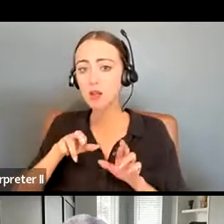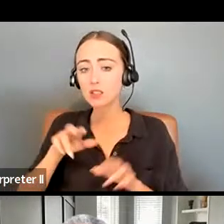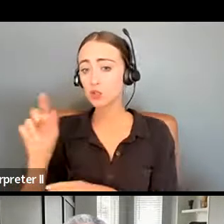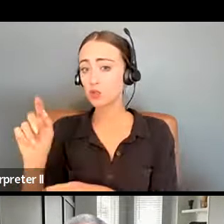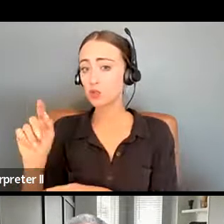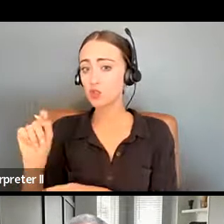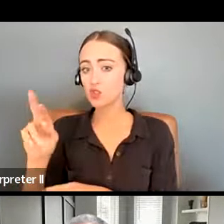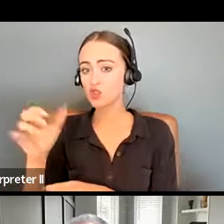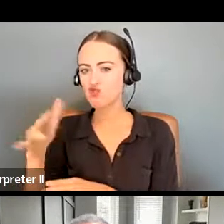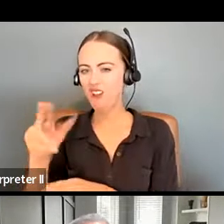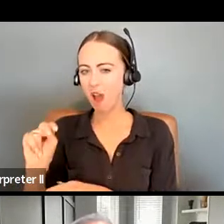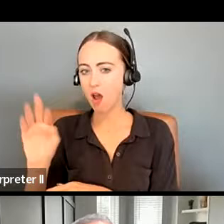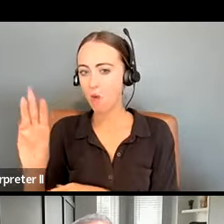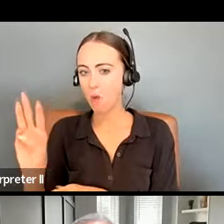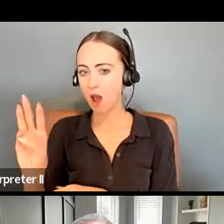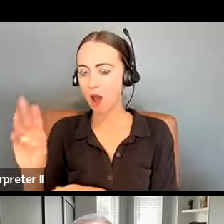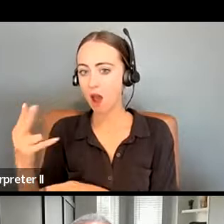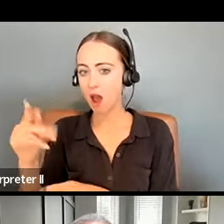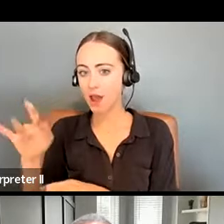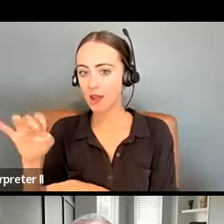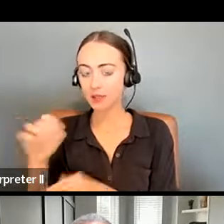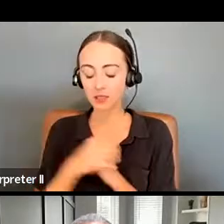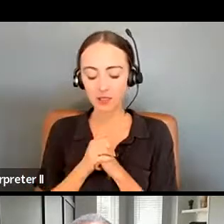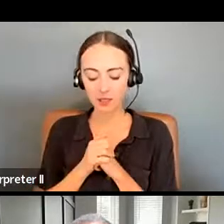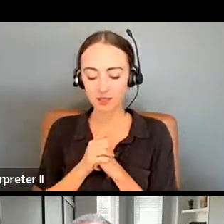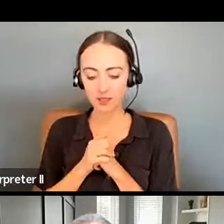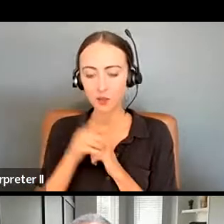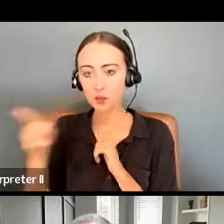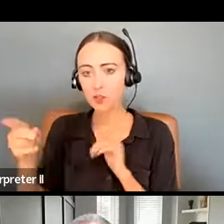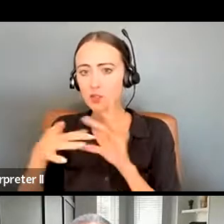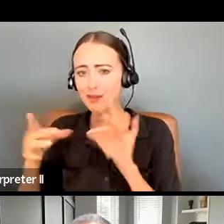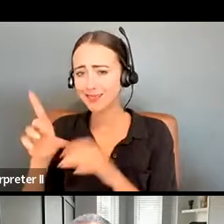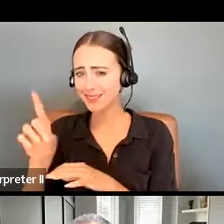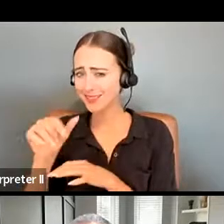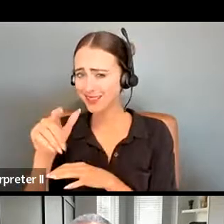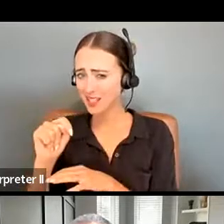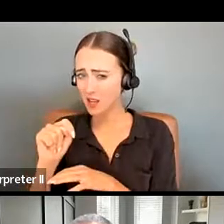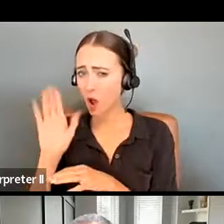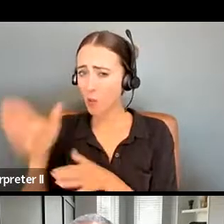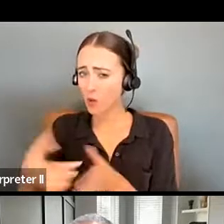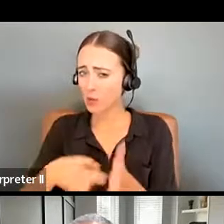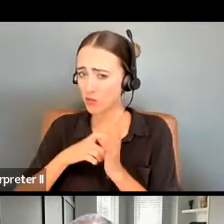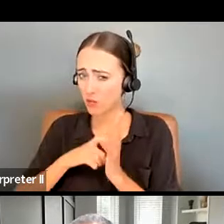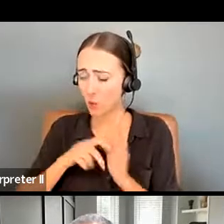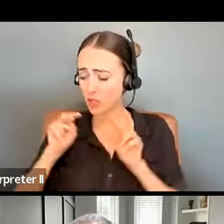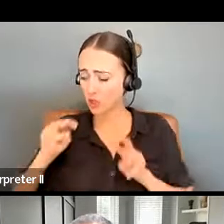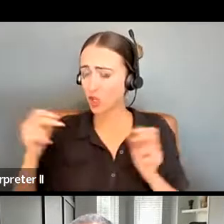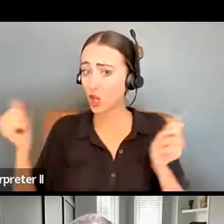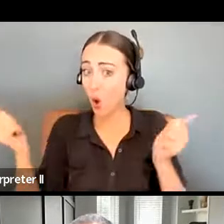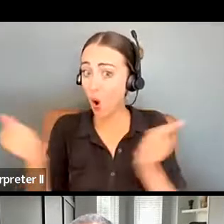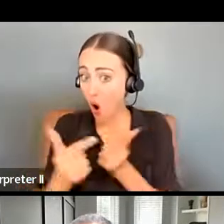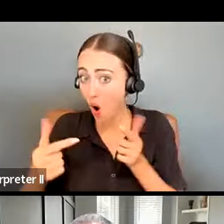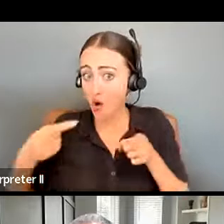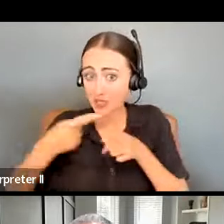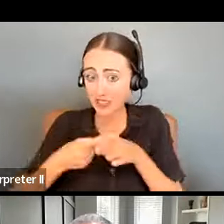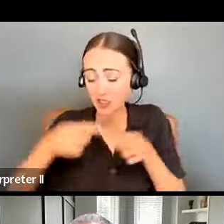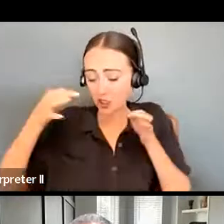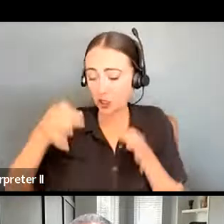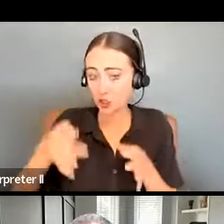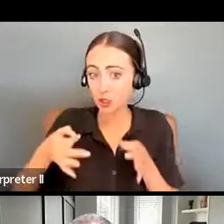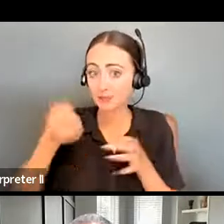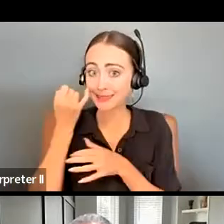White, you said that the DDOT would be required to look at all intersections to determine if any of